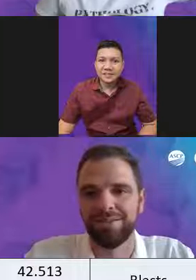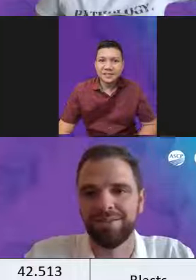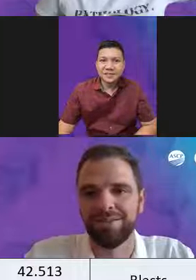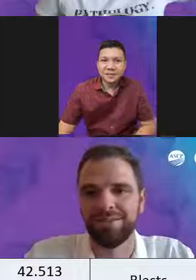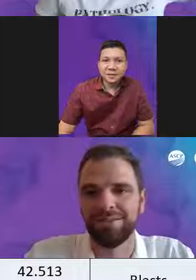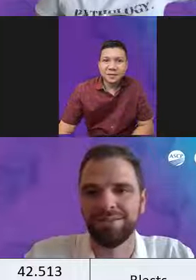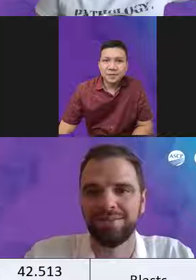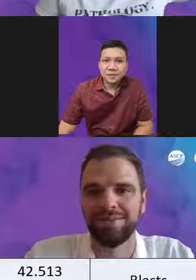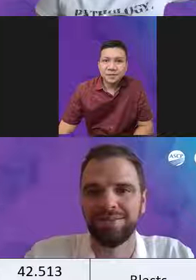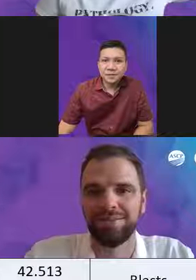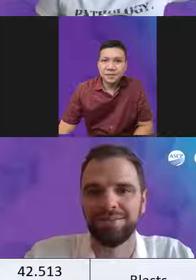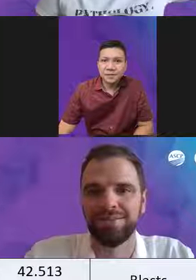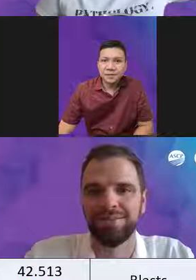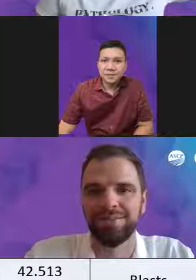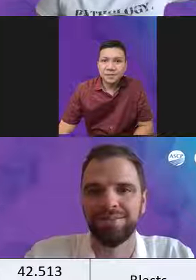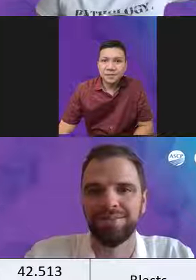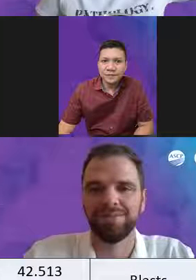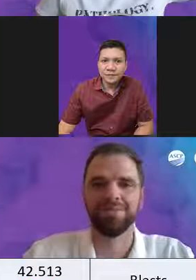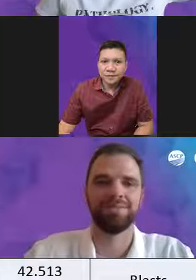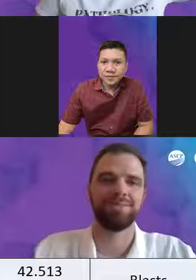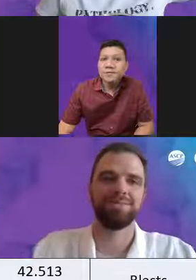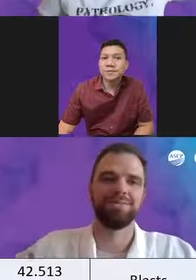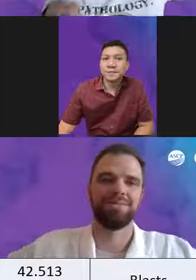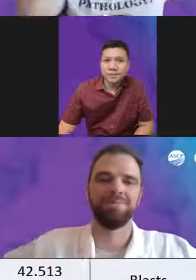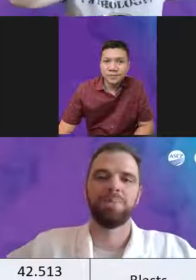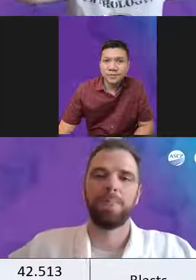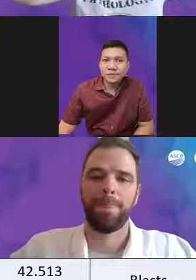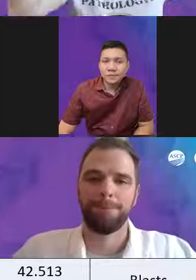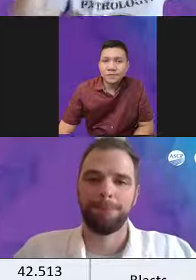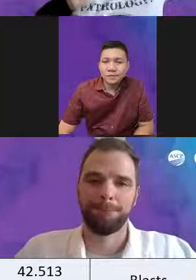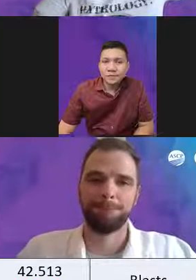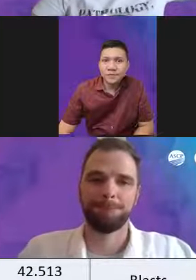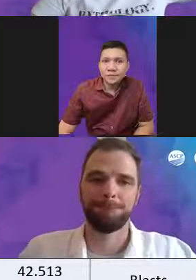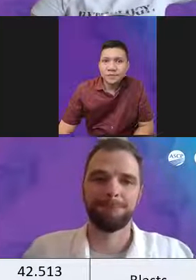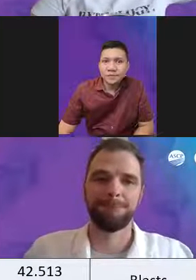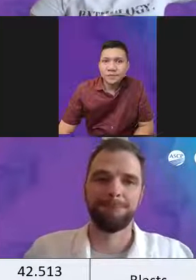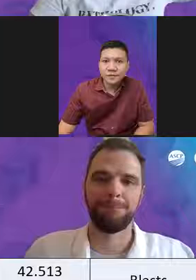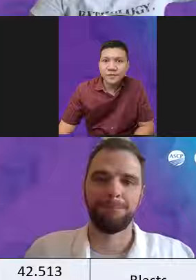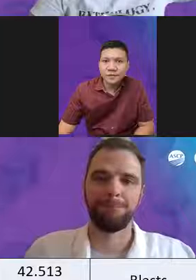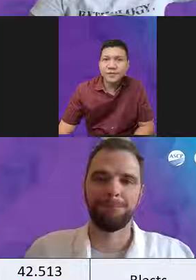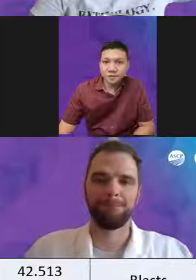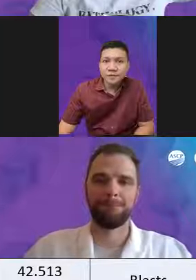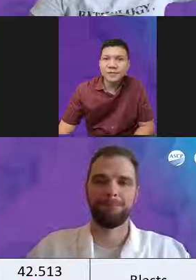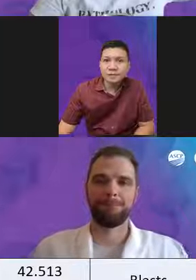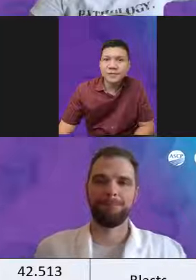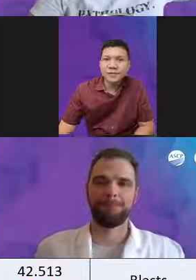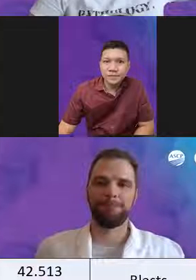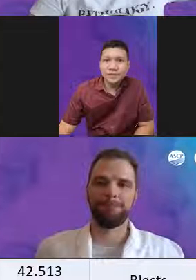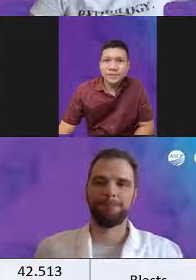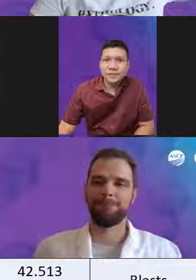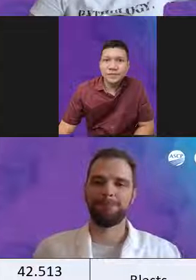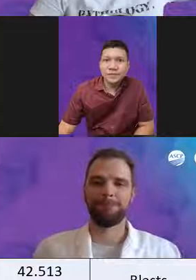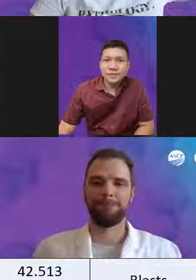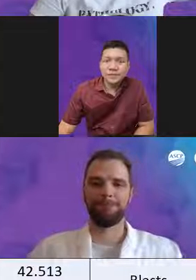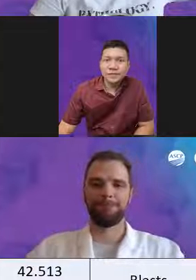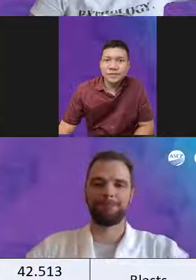number four, this Mercer Community College or County Community College. I have a friend who runs that program,